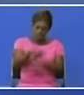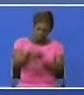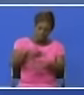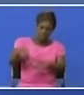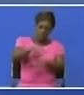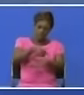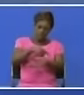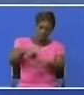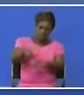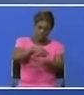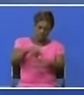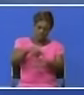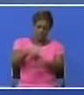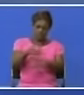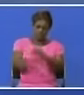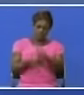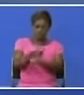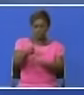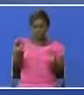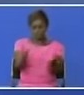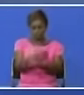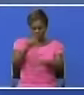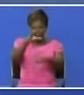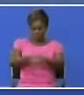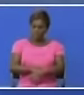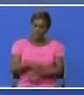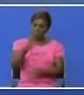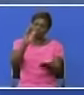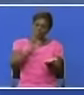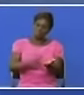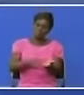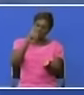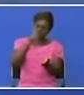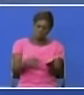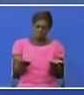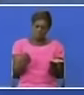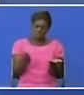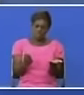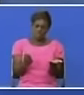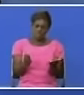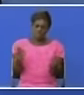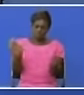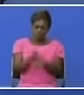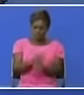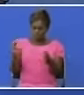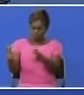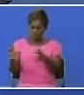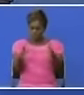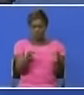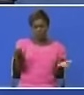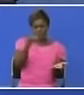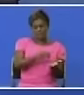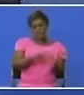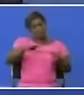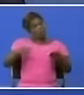and hours of footage that comes in from Netflix. So are you proposing a sort of blanket reclassification of it?